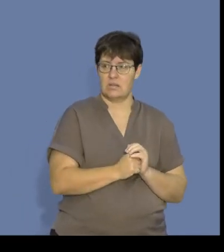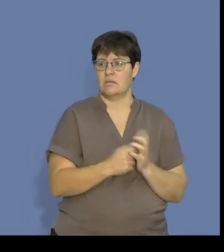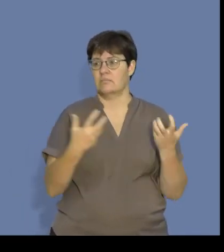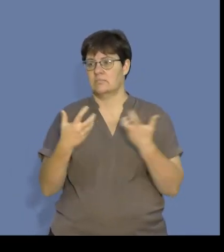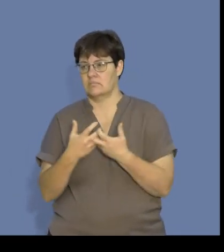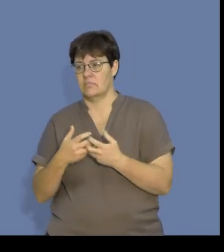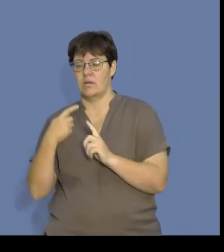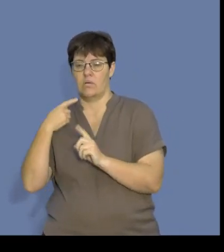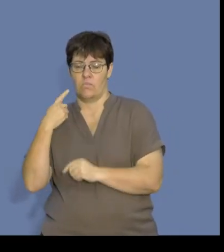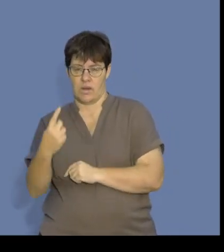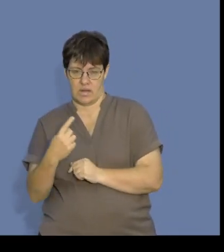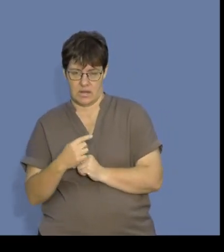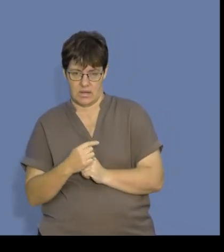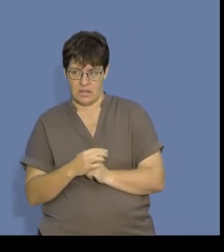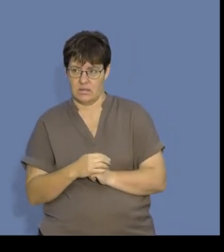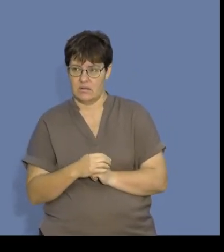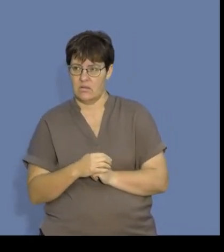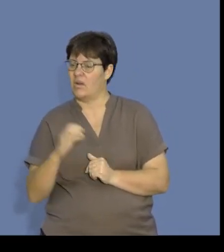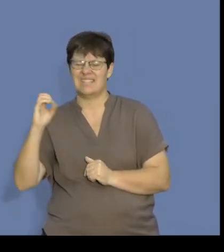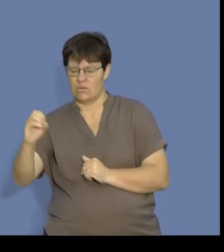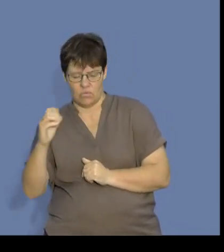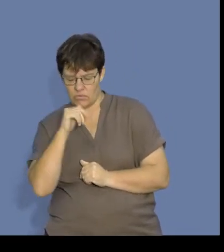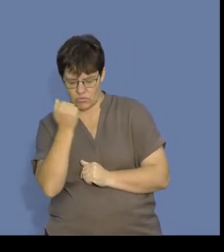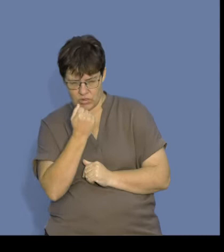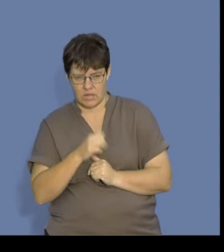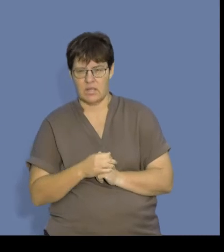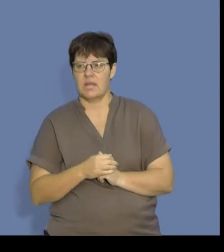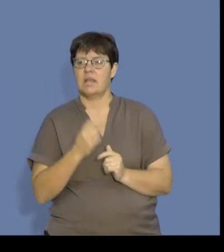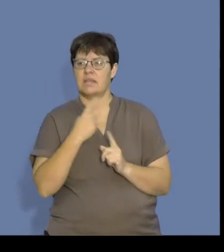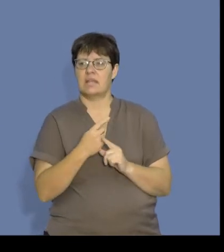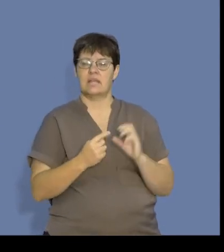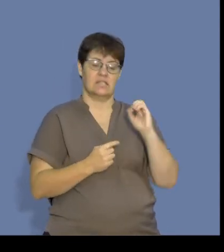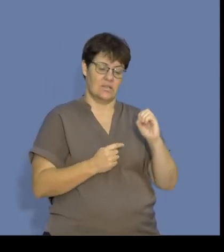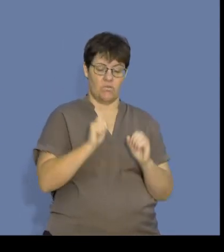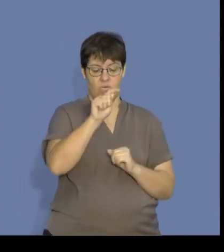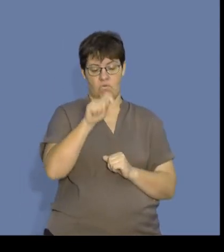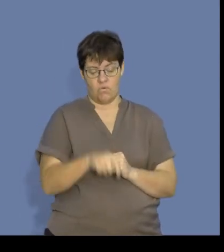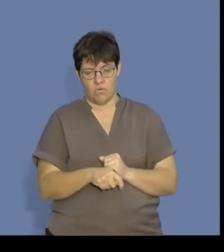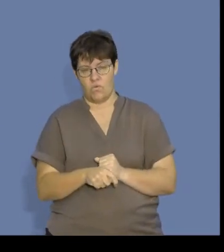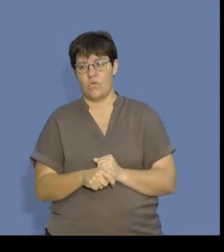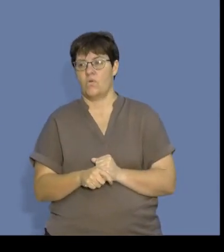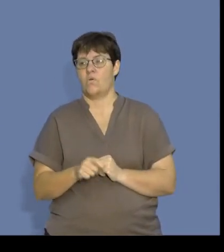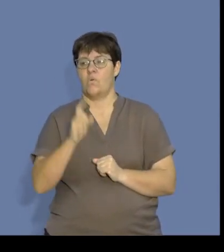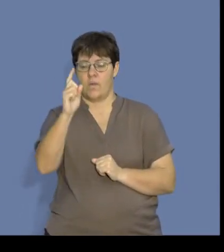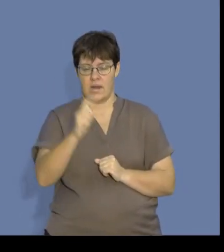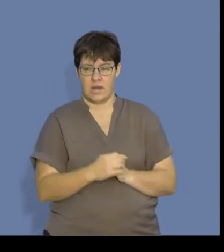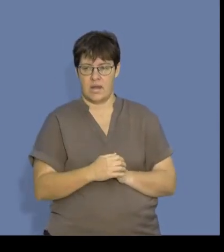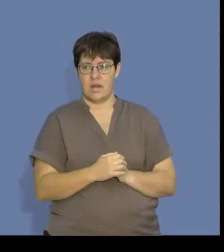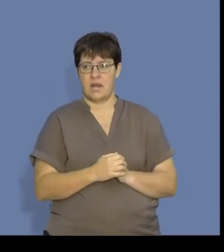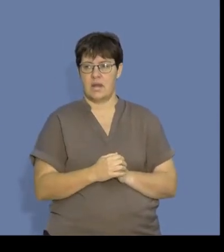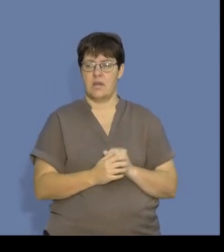goes with positive, with 0 I mean, and then 0 we found it goes with